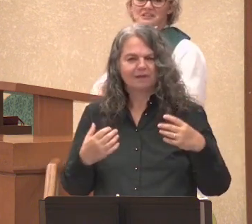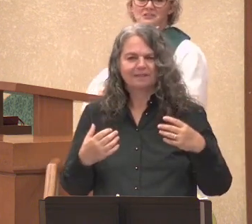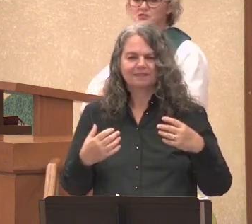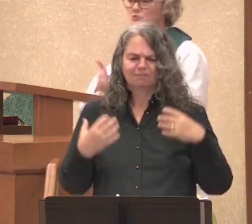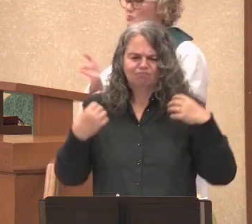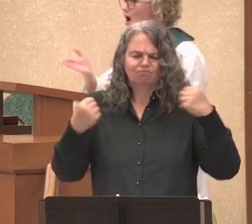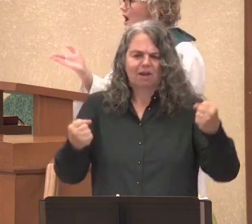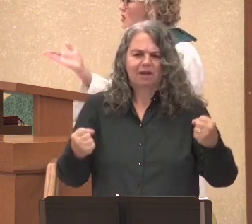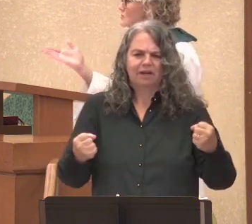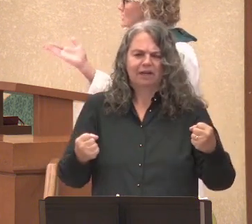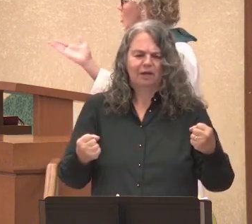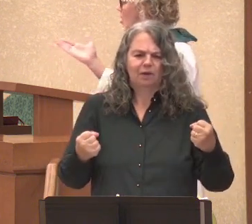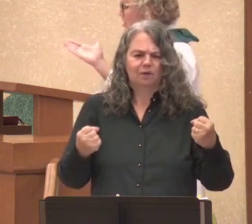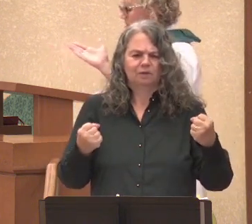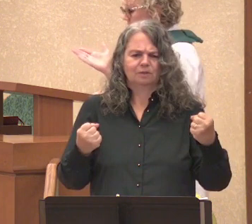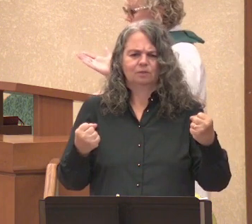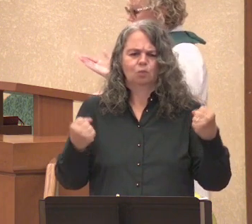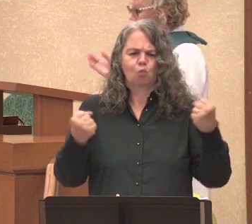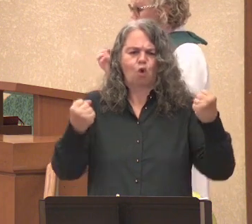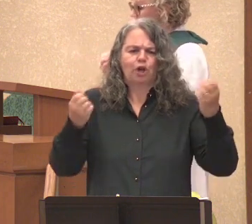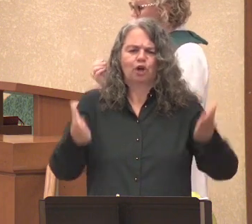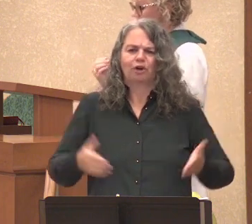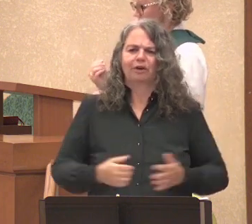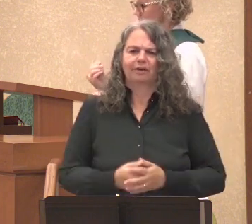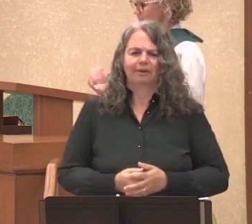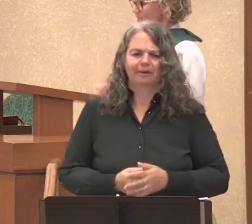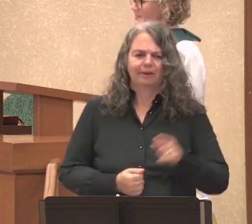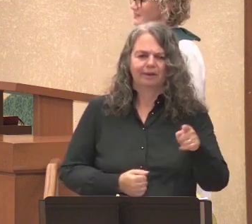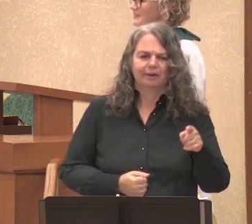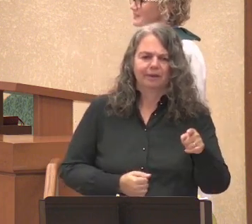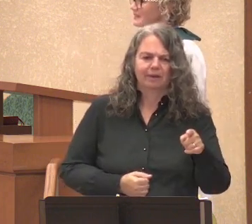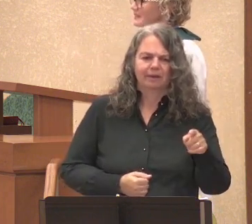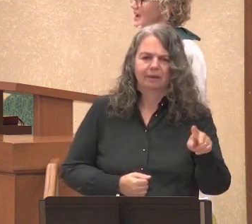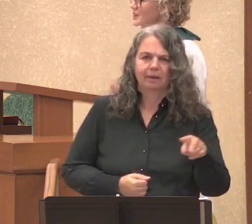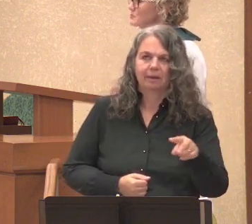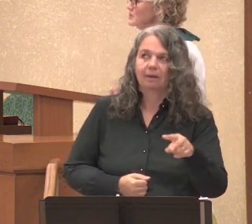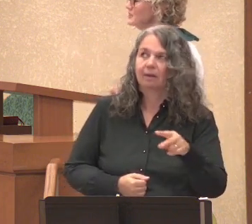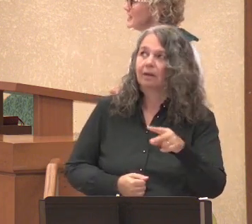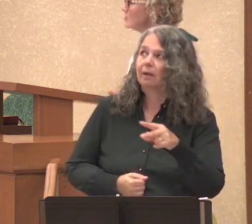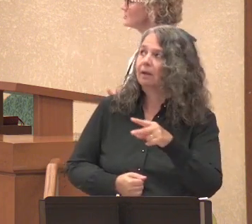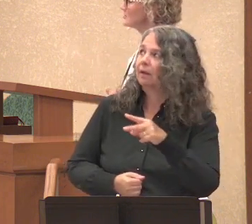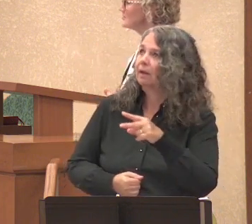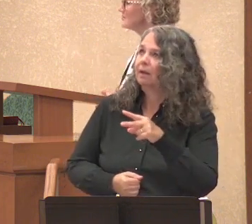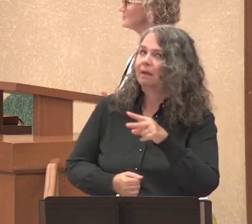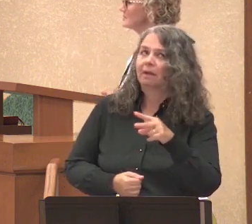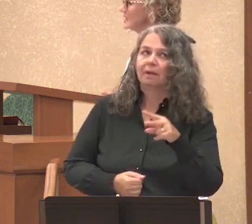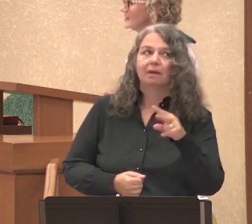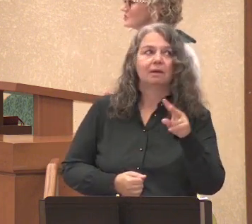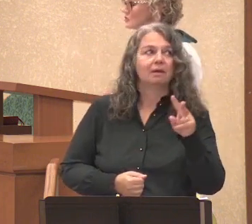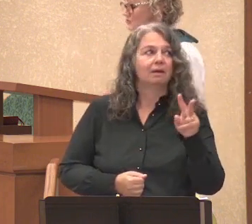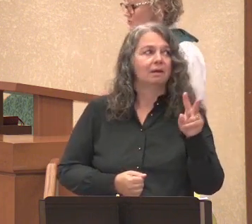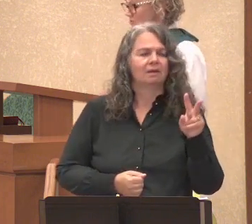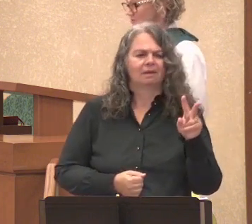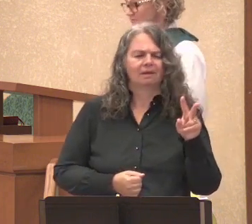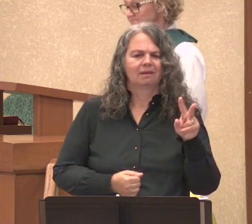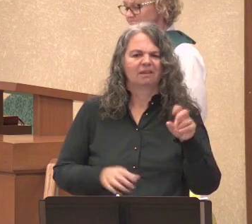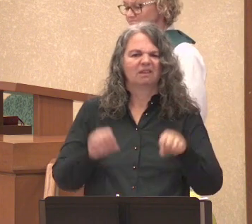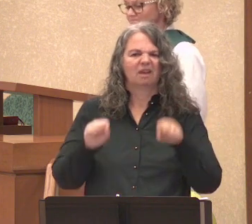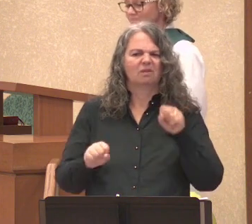Well, Gideon looks around at all of this misery, and he really doubts that that is